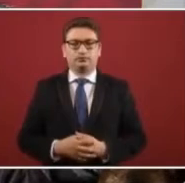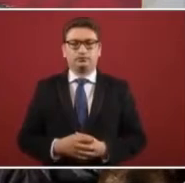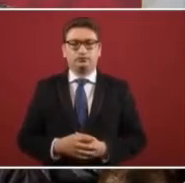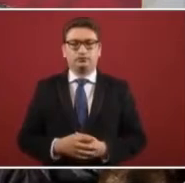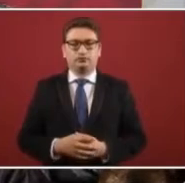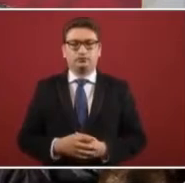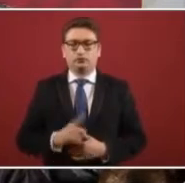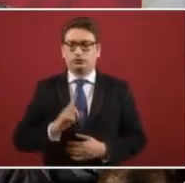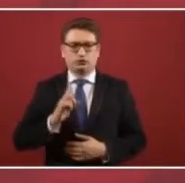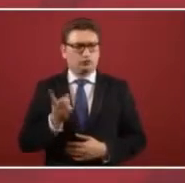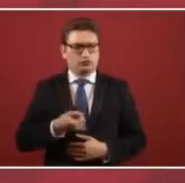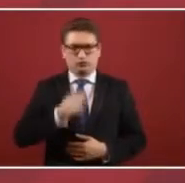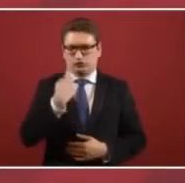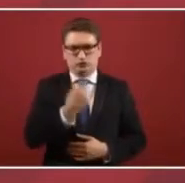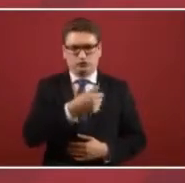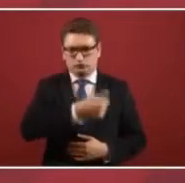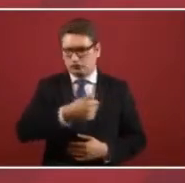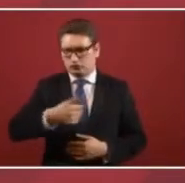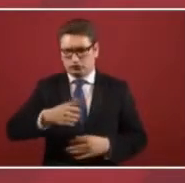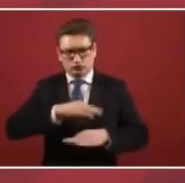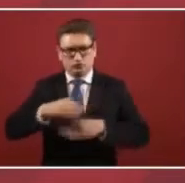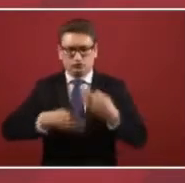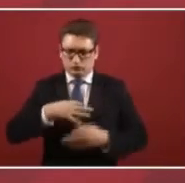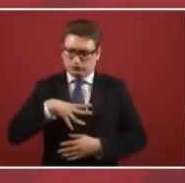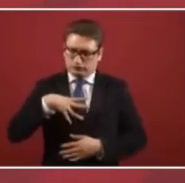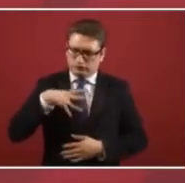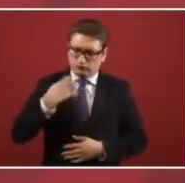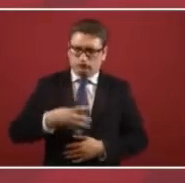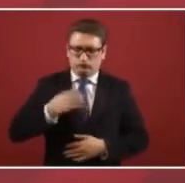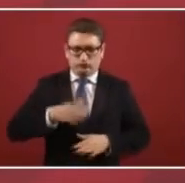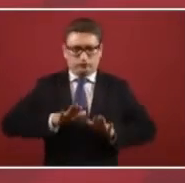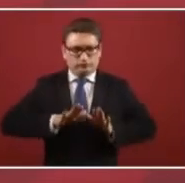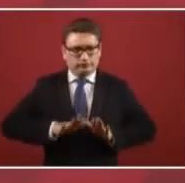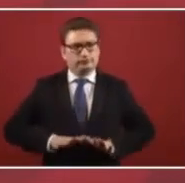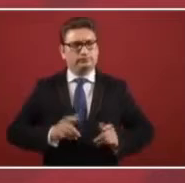we also have to make an effort to limit ourselves.